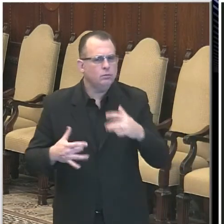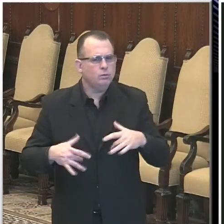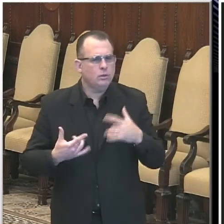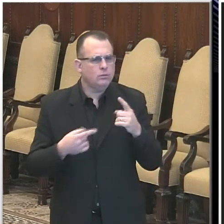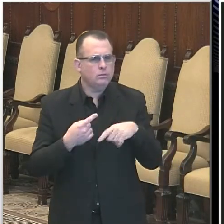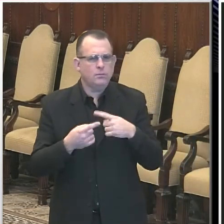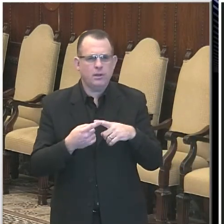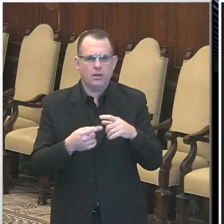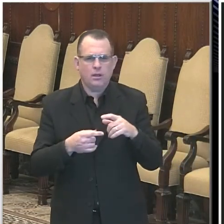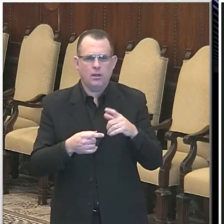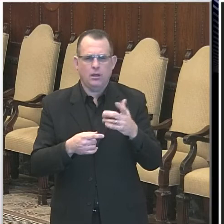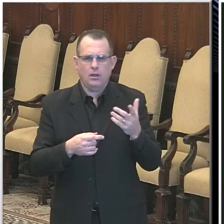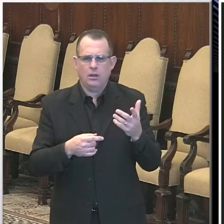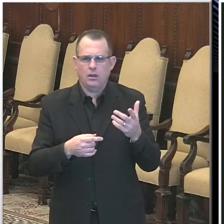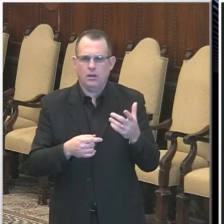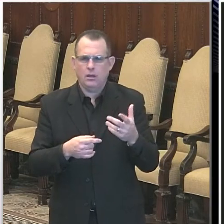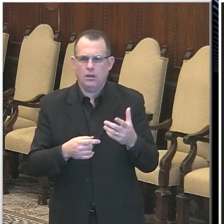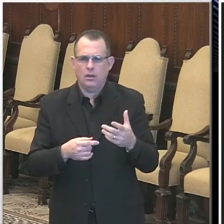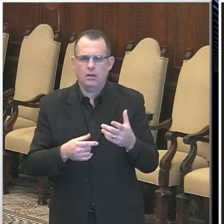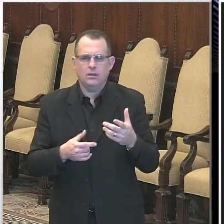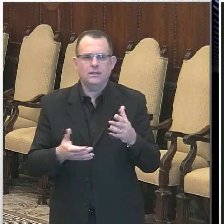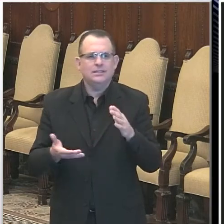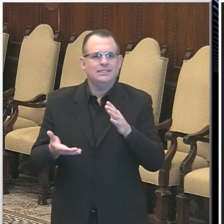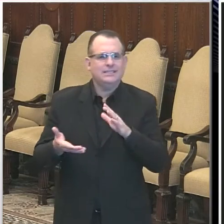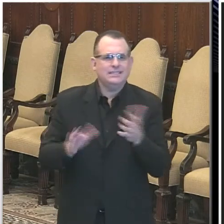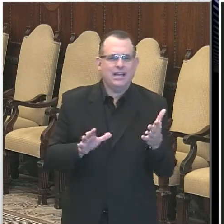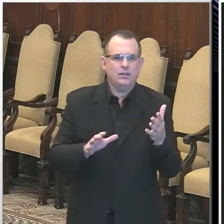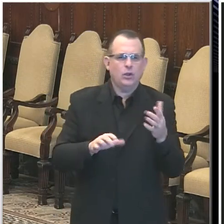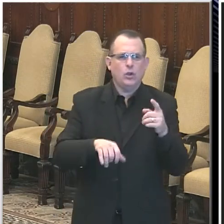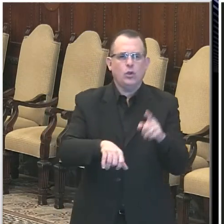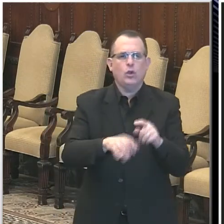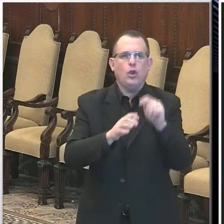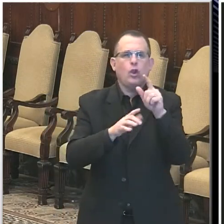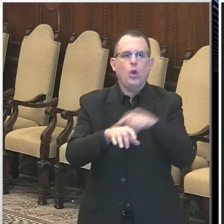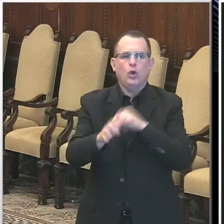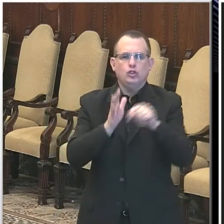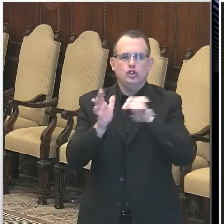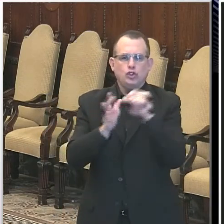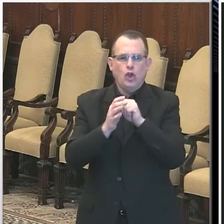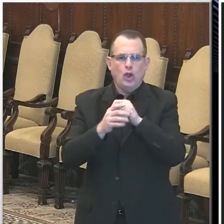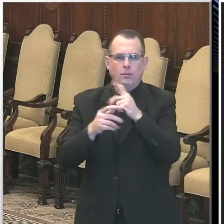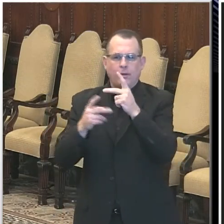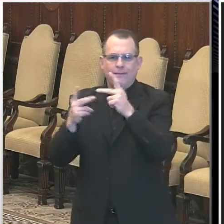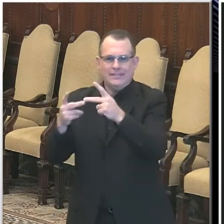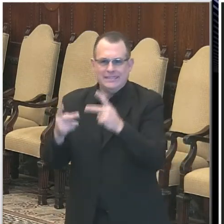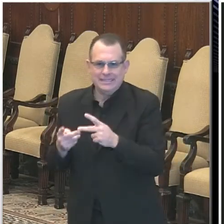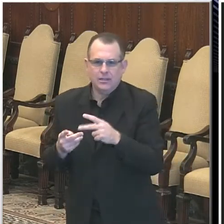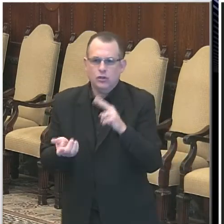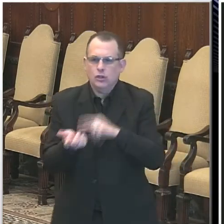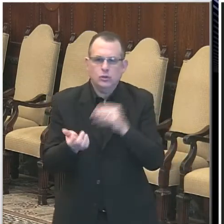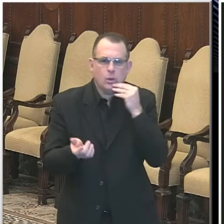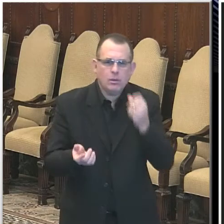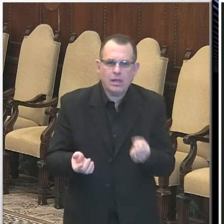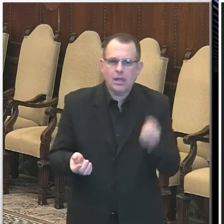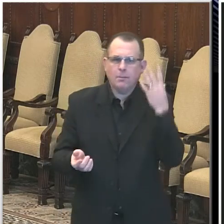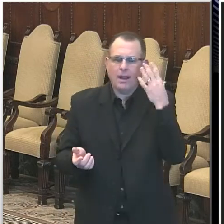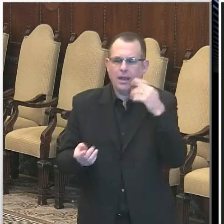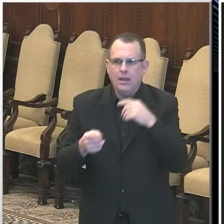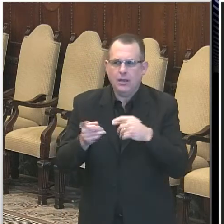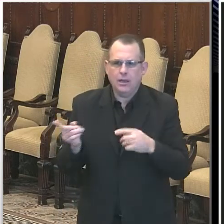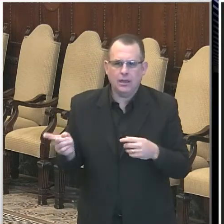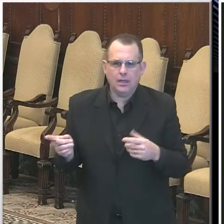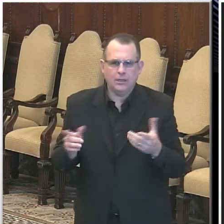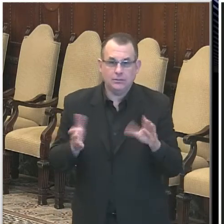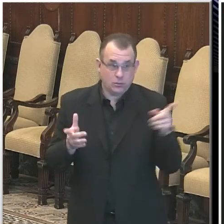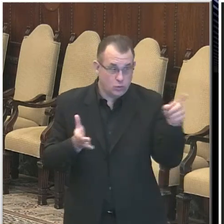in long-term care facilities, nursing homes? And are you tracking how many places have at least one